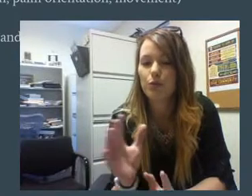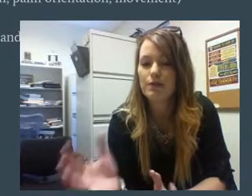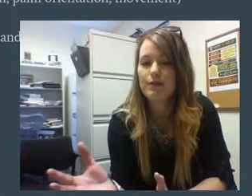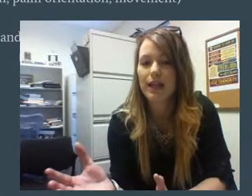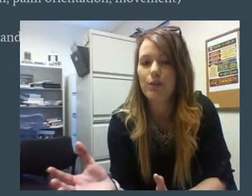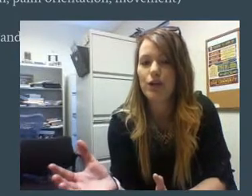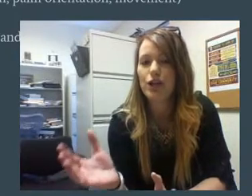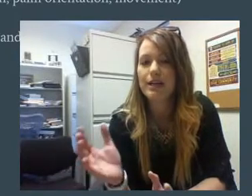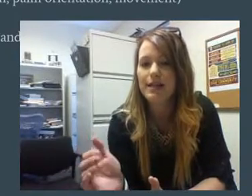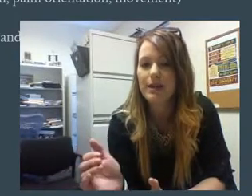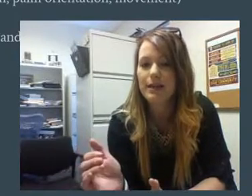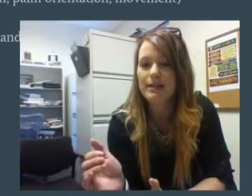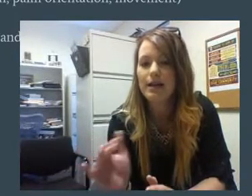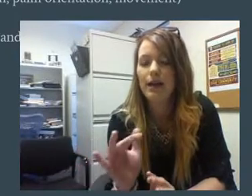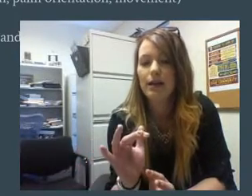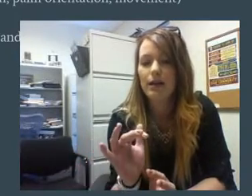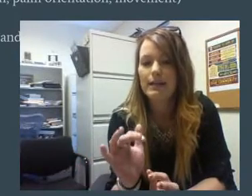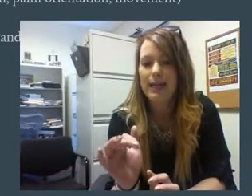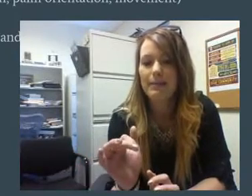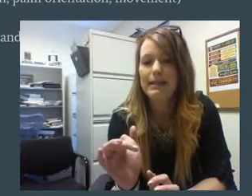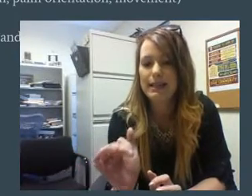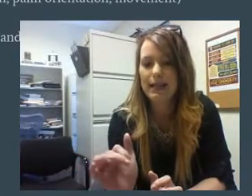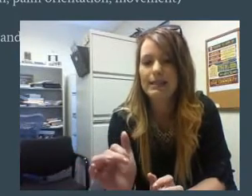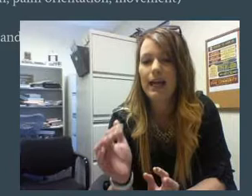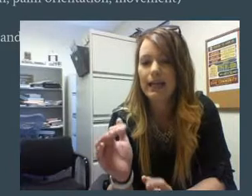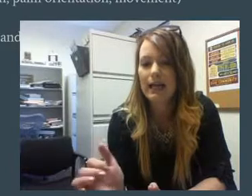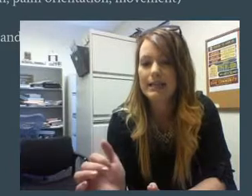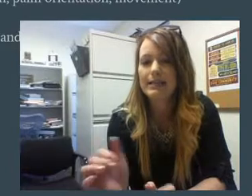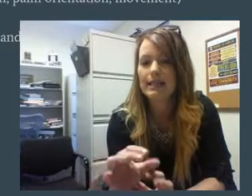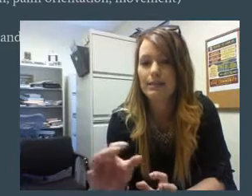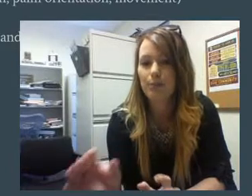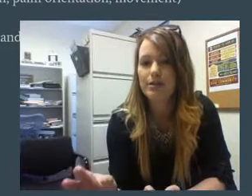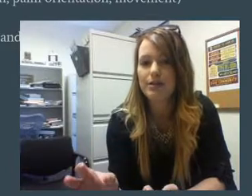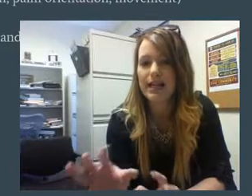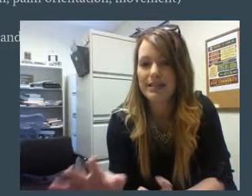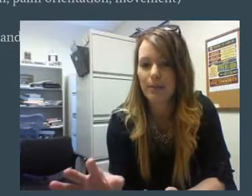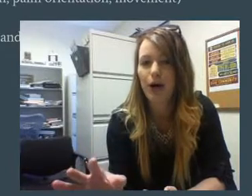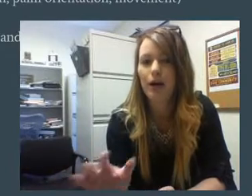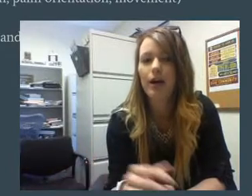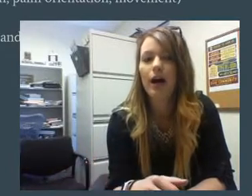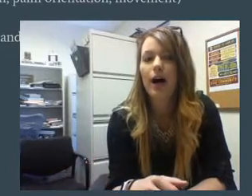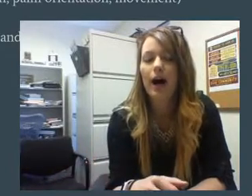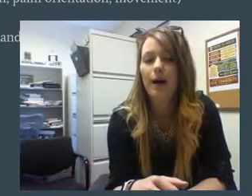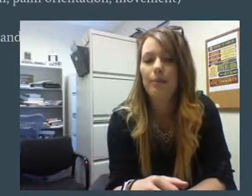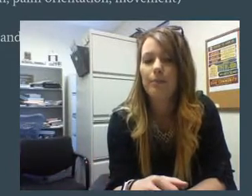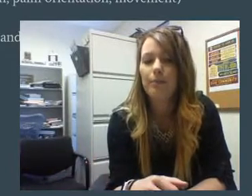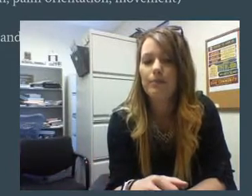it takes the rules of the language, examine it, examines it, analyzes it, takes it apart.